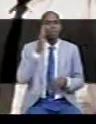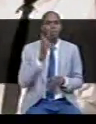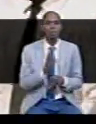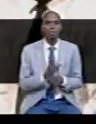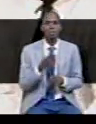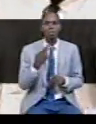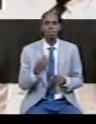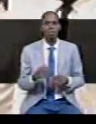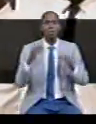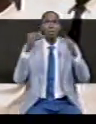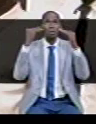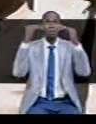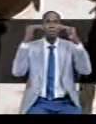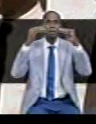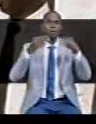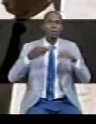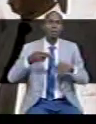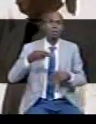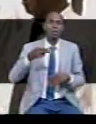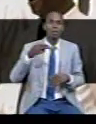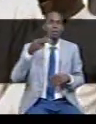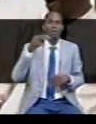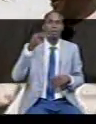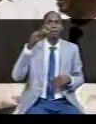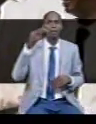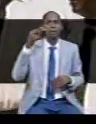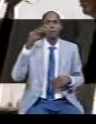the standard